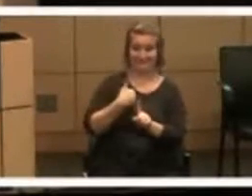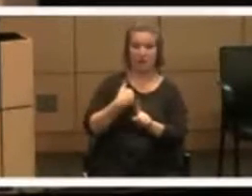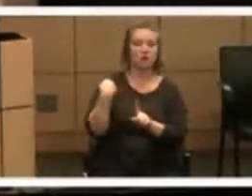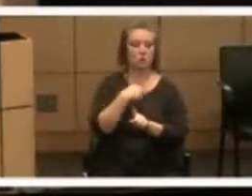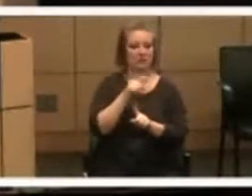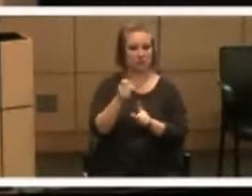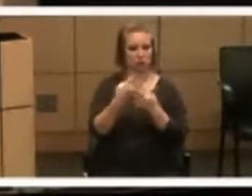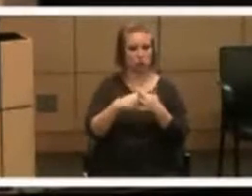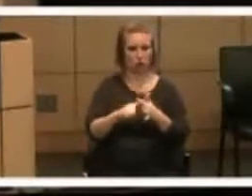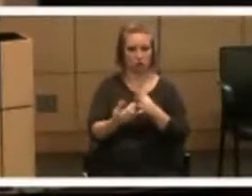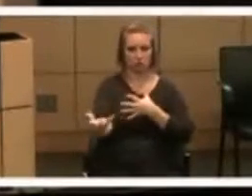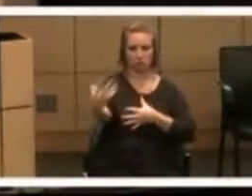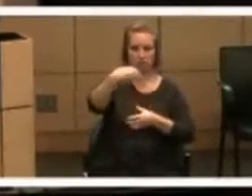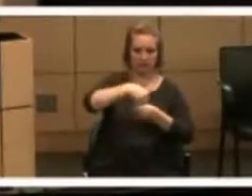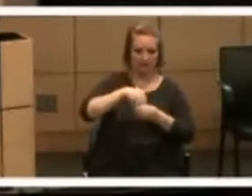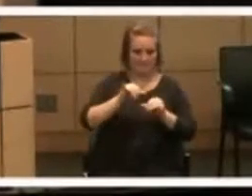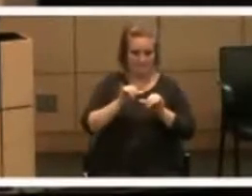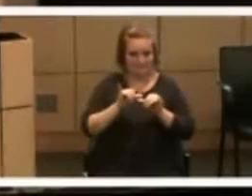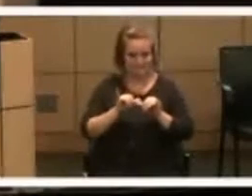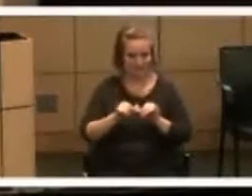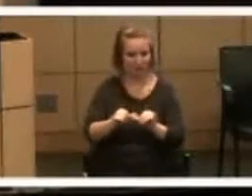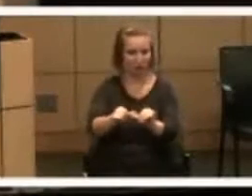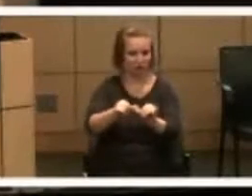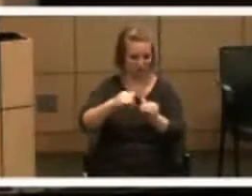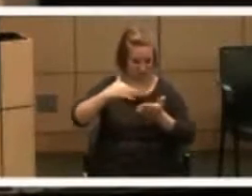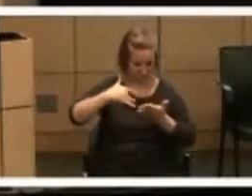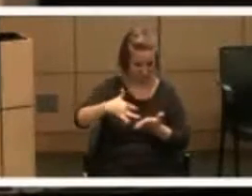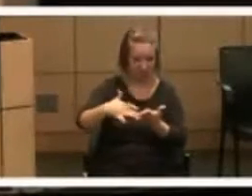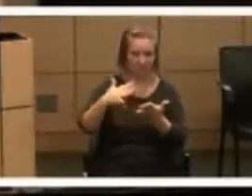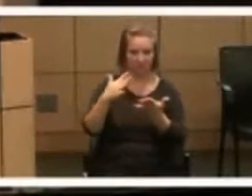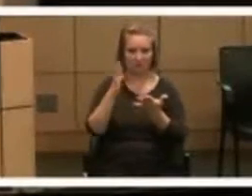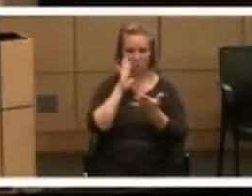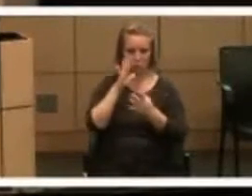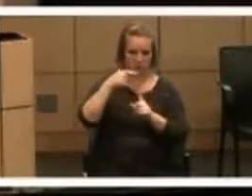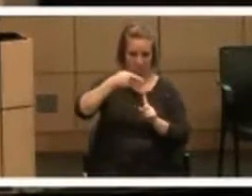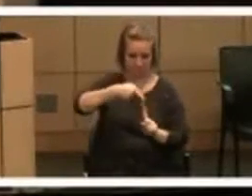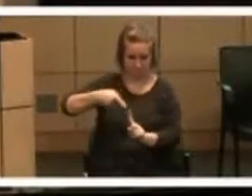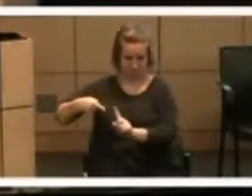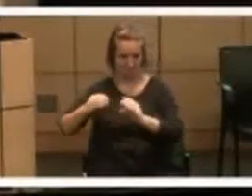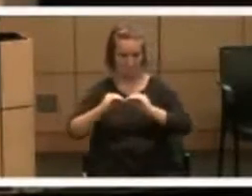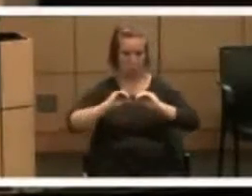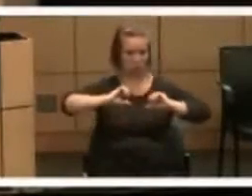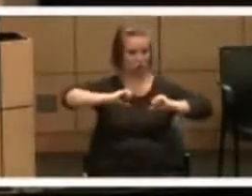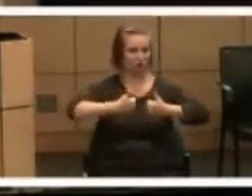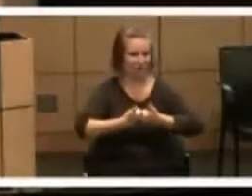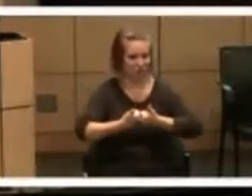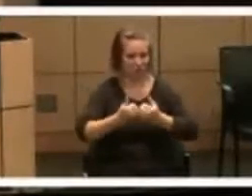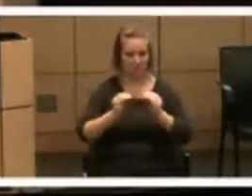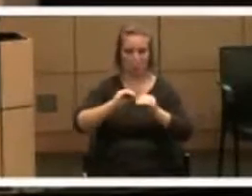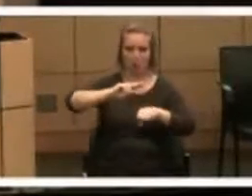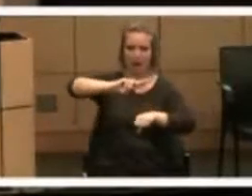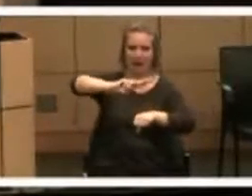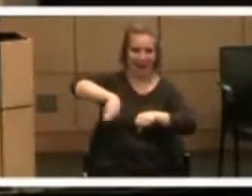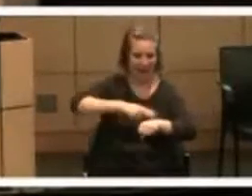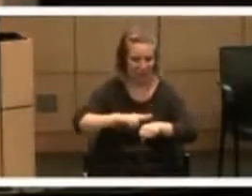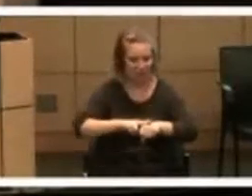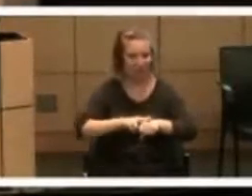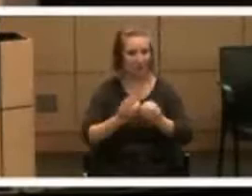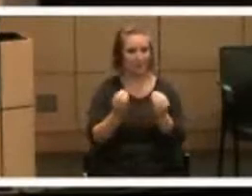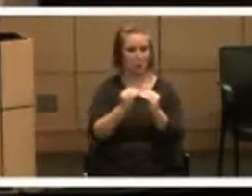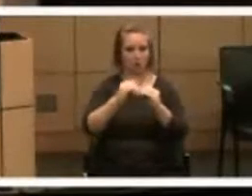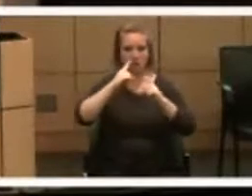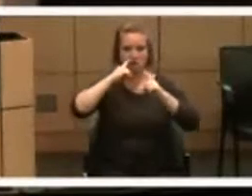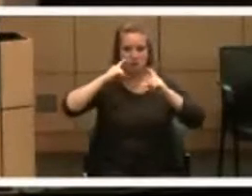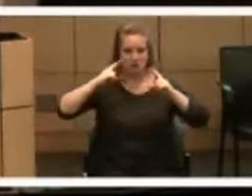start incorporating measures that are getting at some of these more challenging, more natural, more complex. These